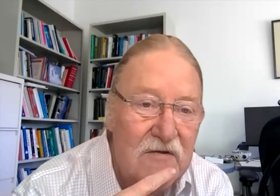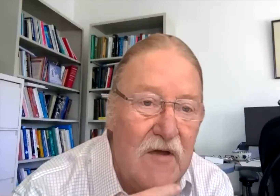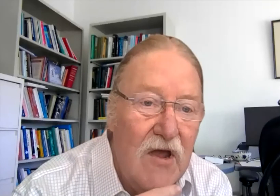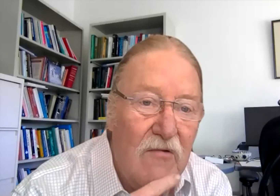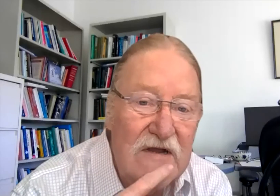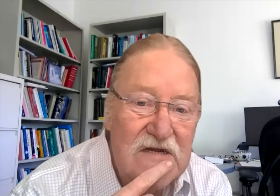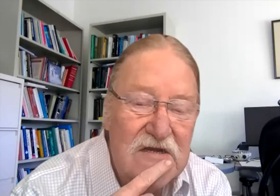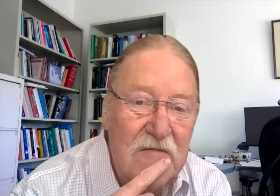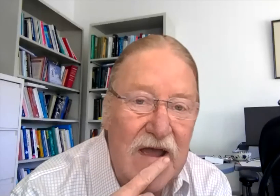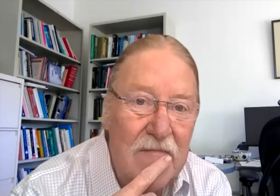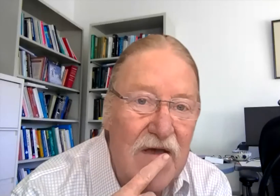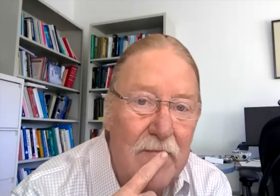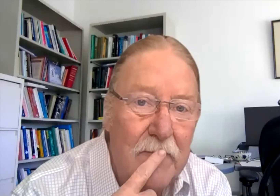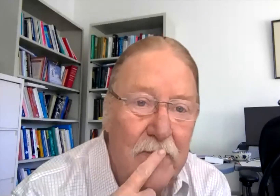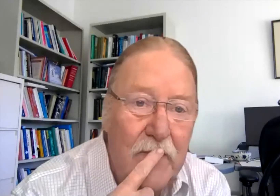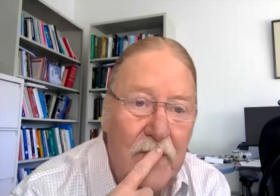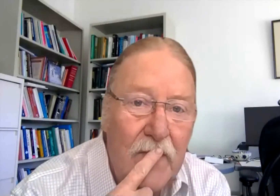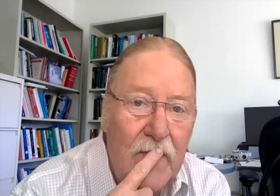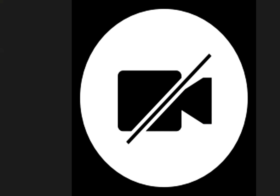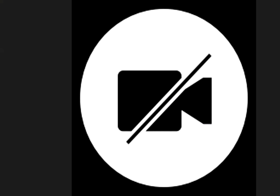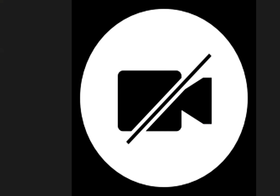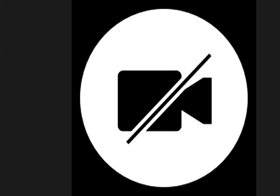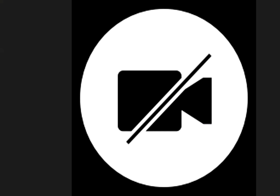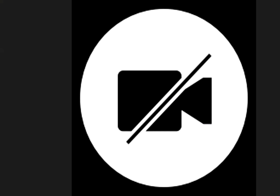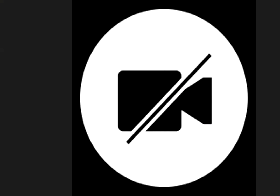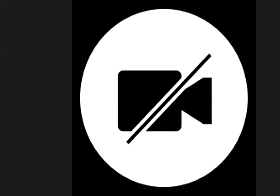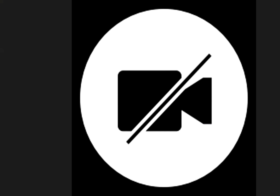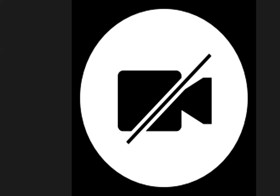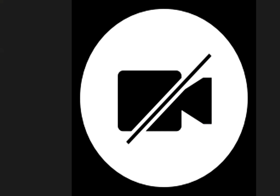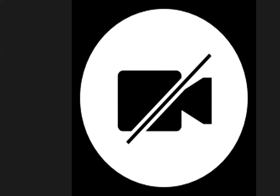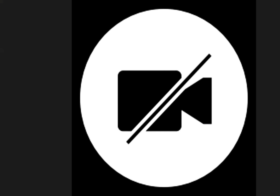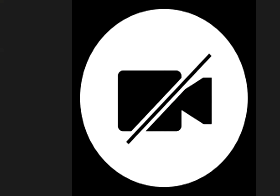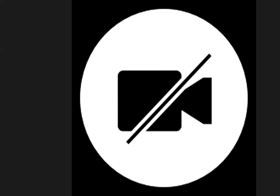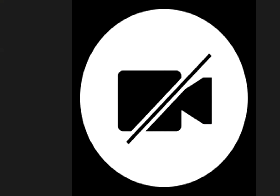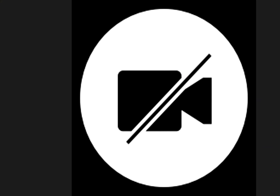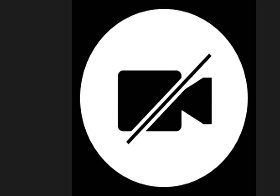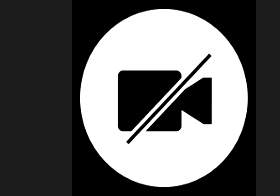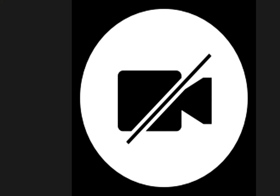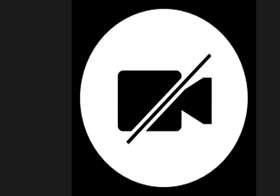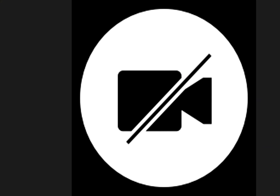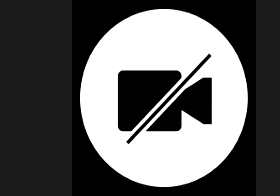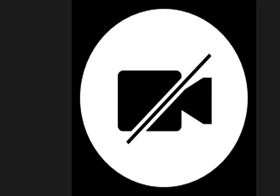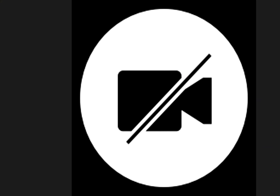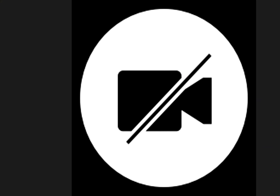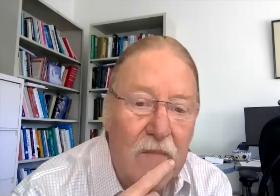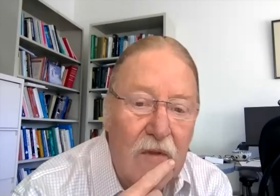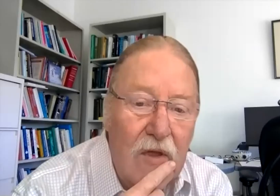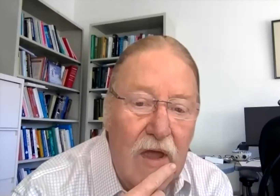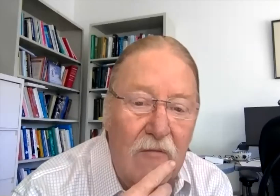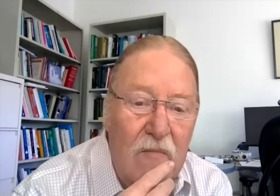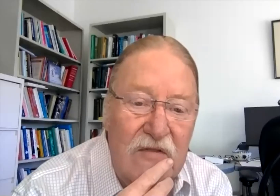address questions to you by email? Oh, sure, of course. That's great. Okay.